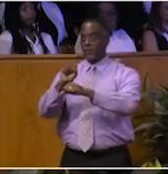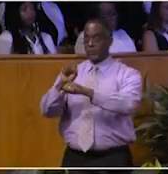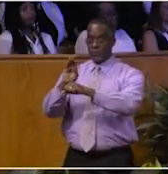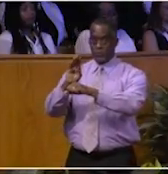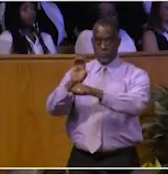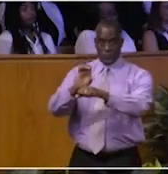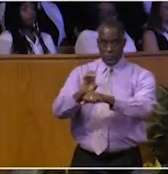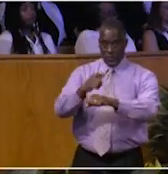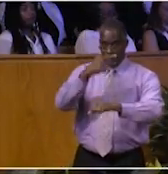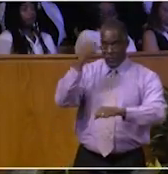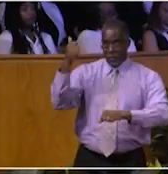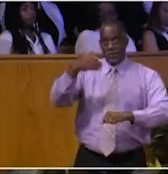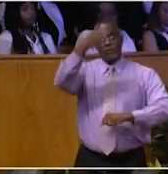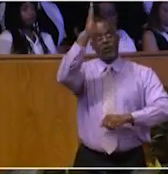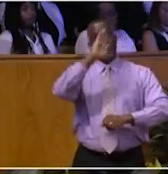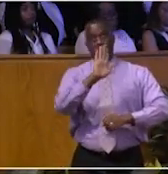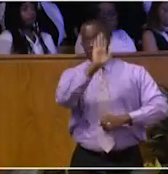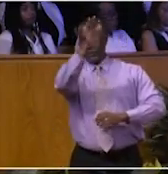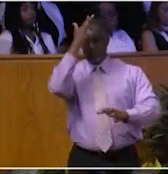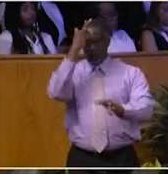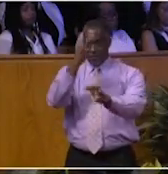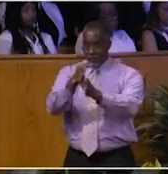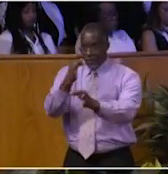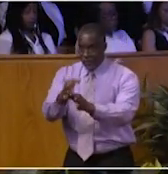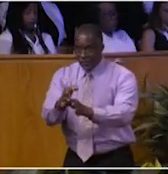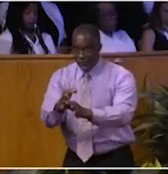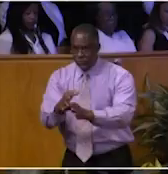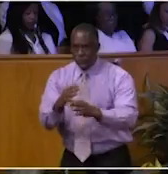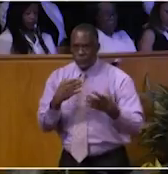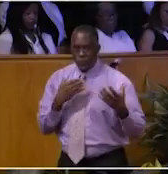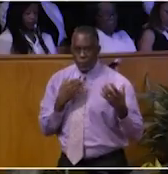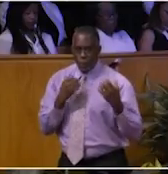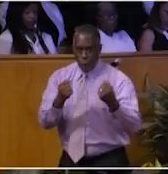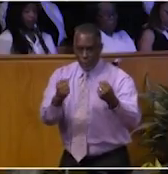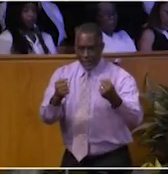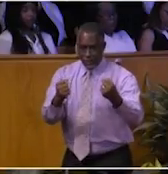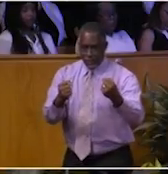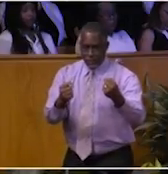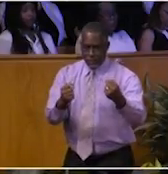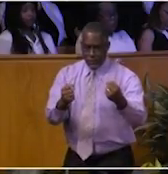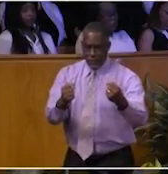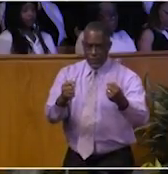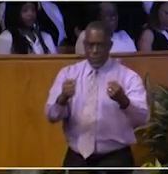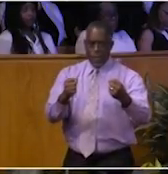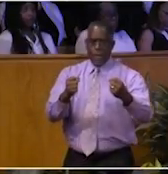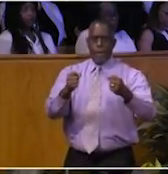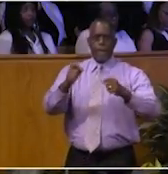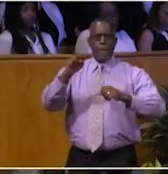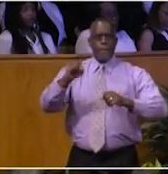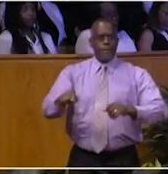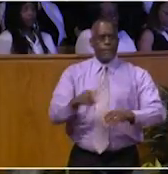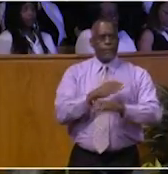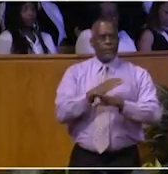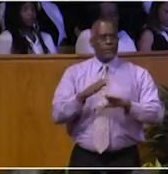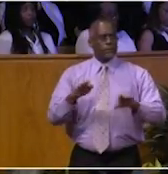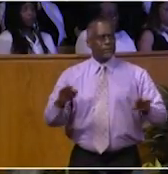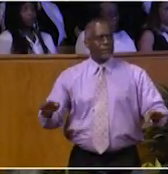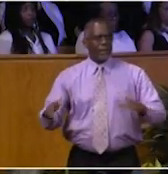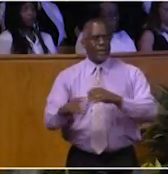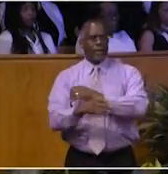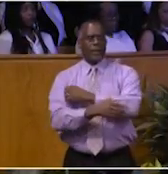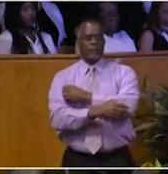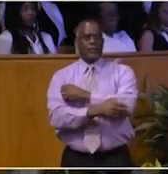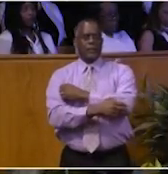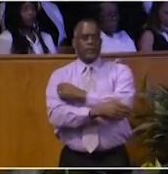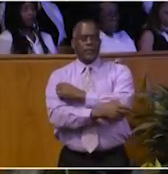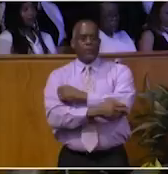the faithfulness of God, courage must not skip this